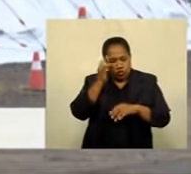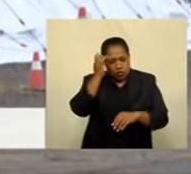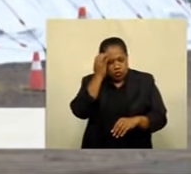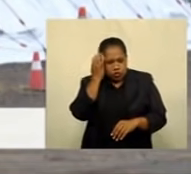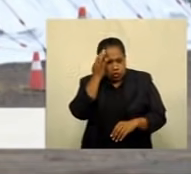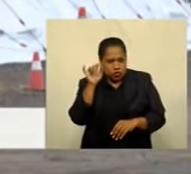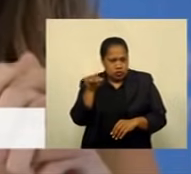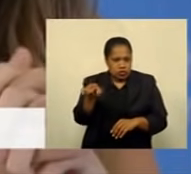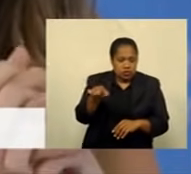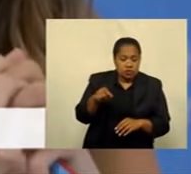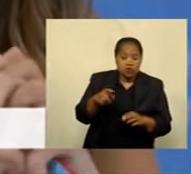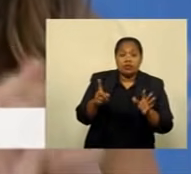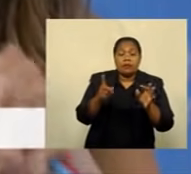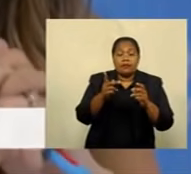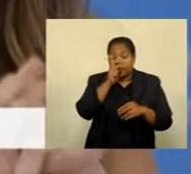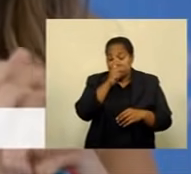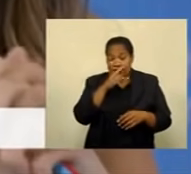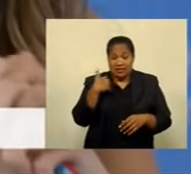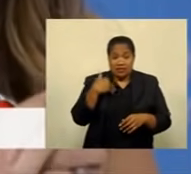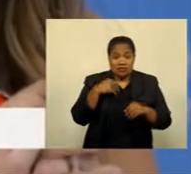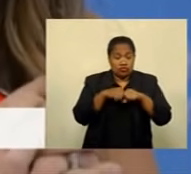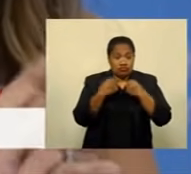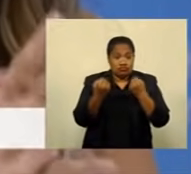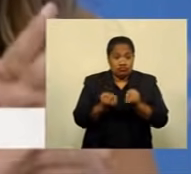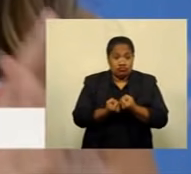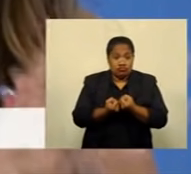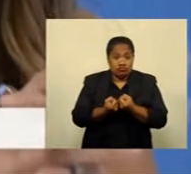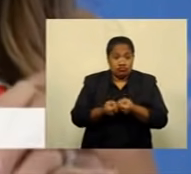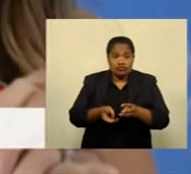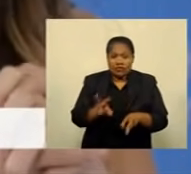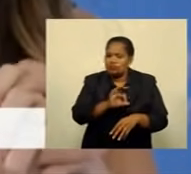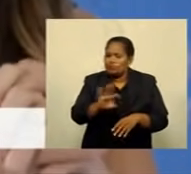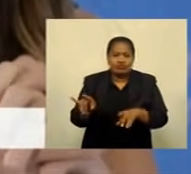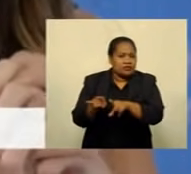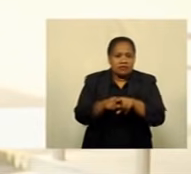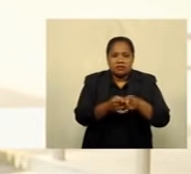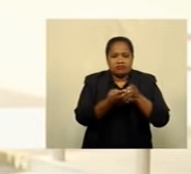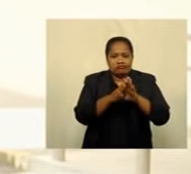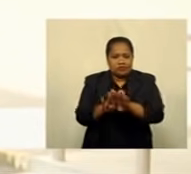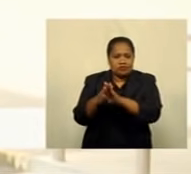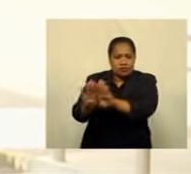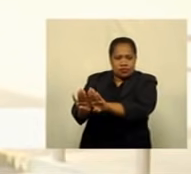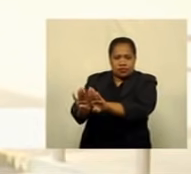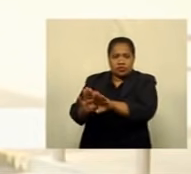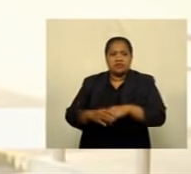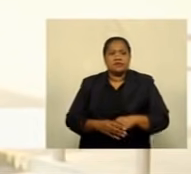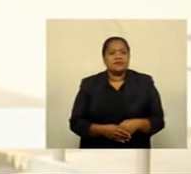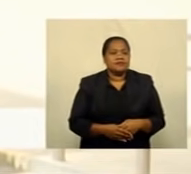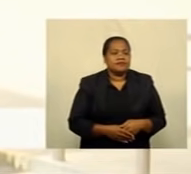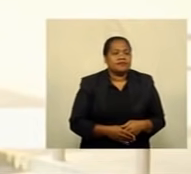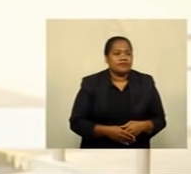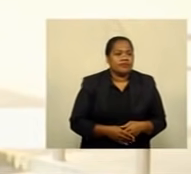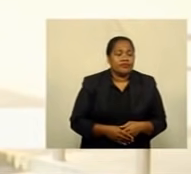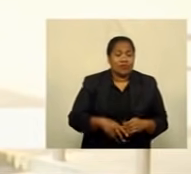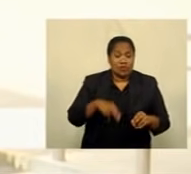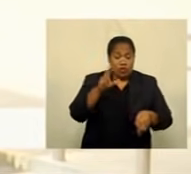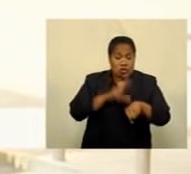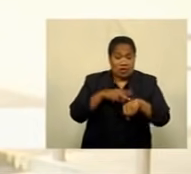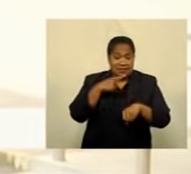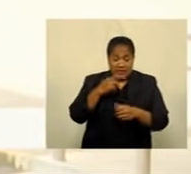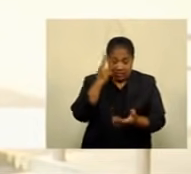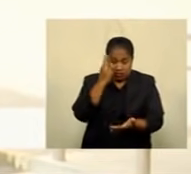again that public health and social measures does not mean lockdown. It's a combination of factors. Dr. Mike Ryan says the real pathway out